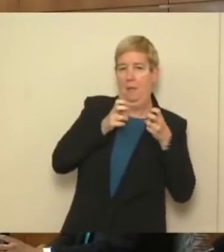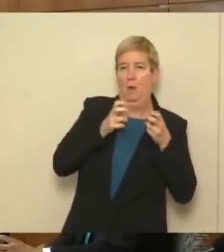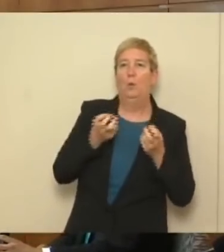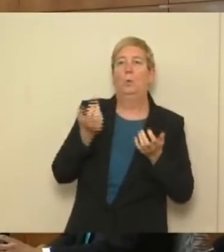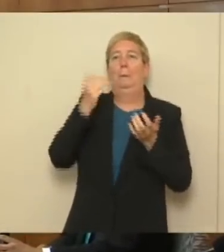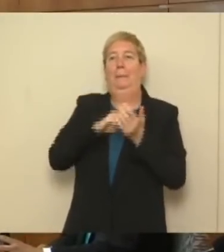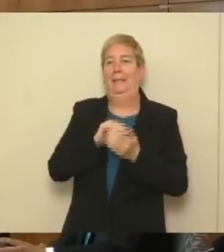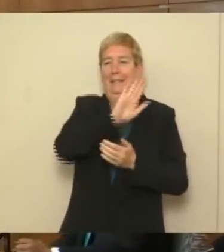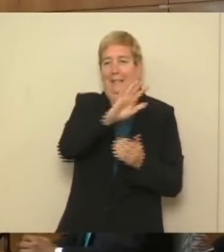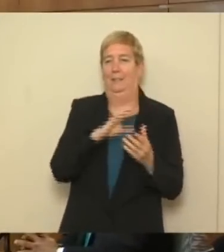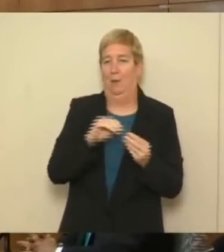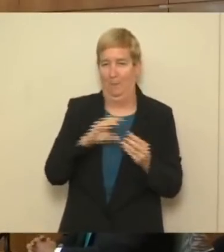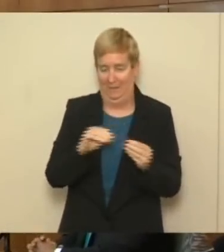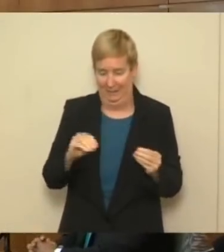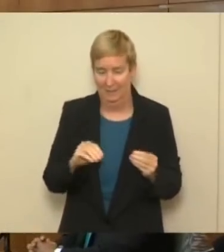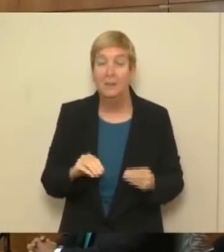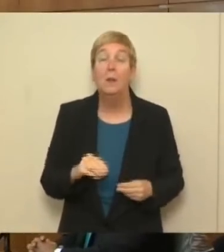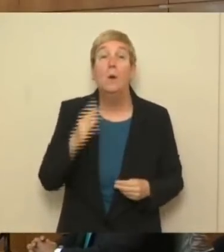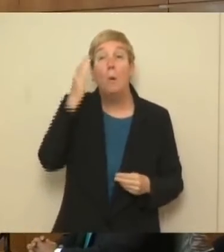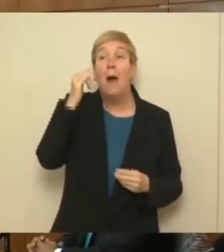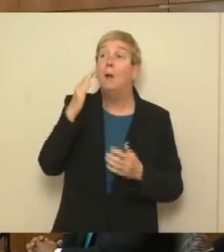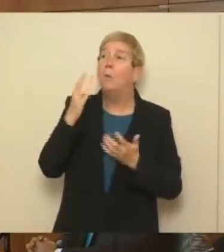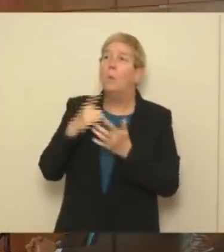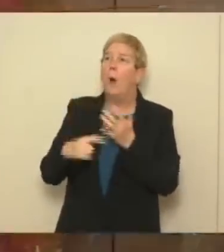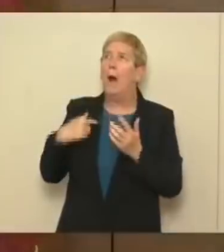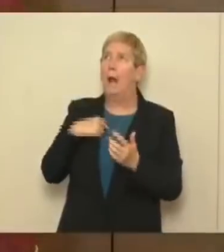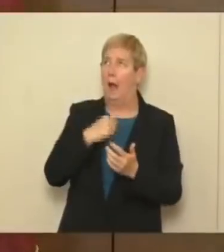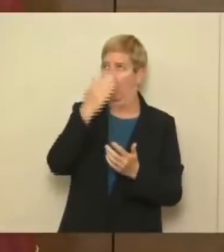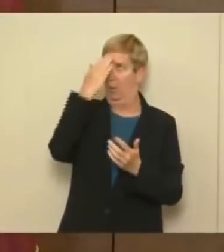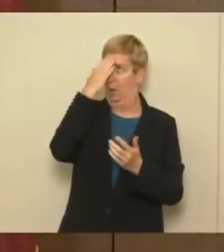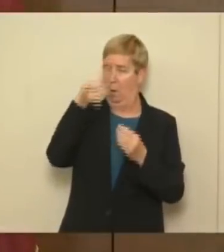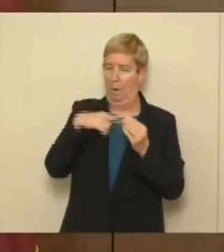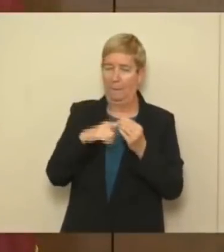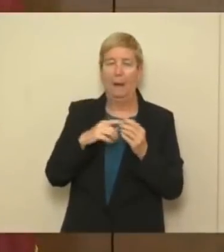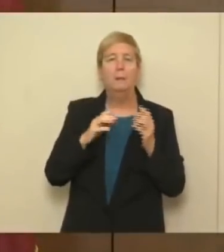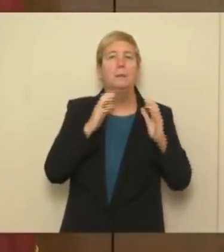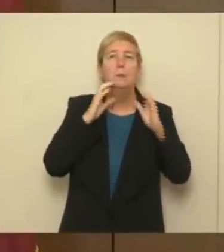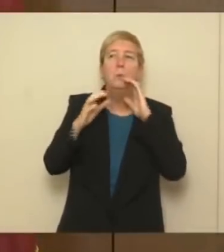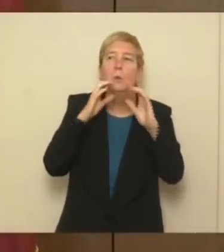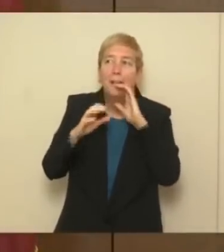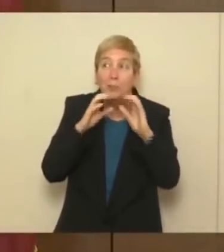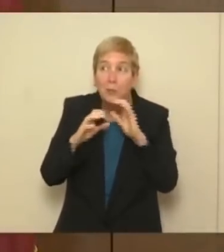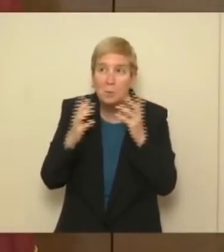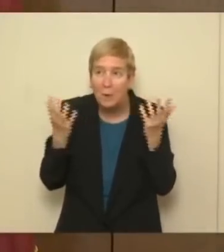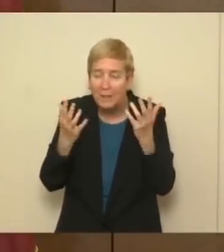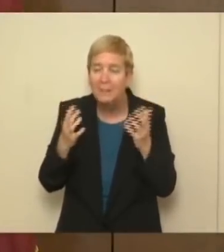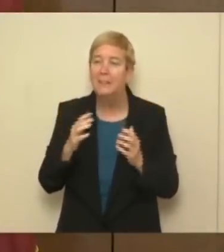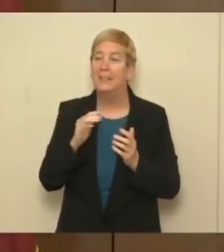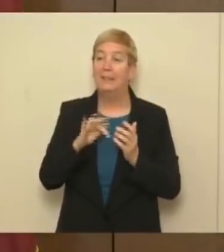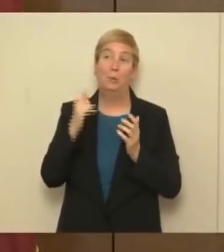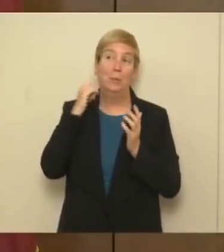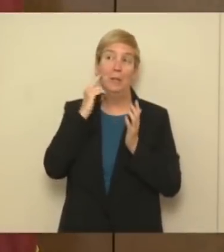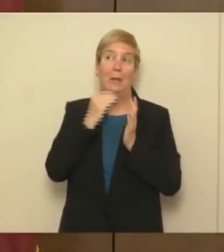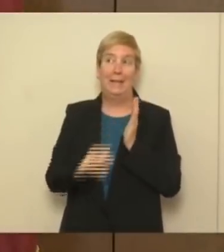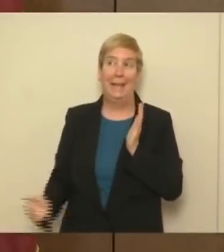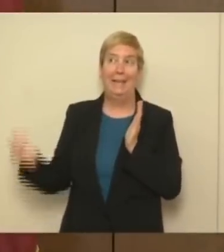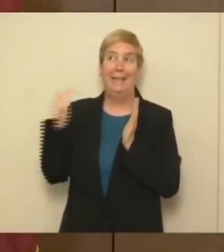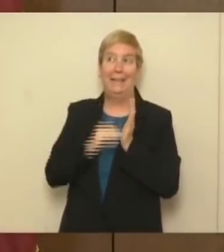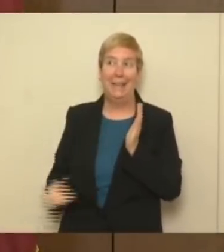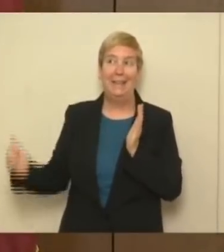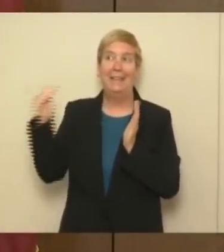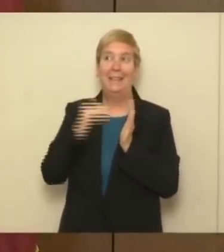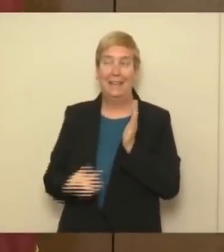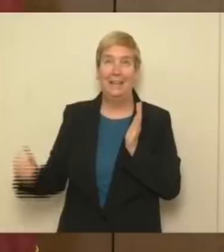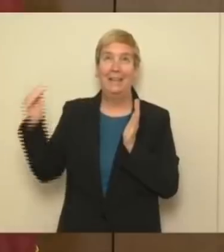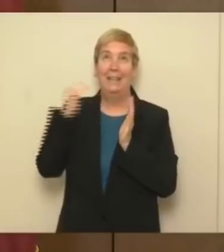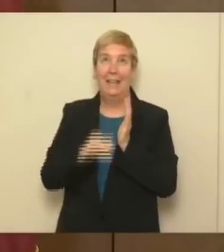what we know about public communication and communication in general is the more often we hear a message, the more likely it is